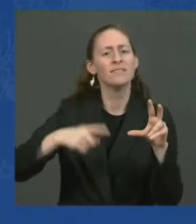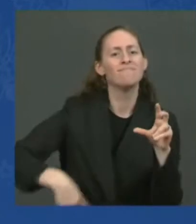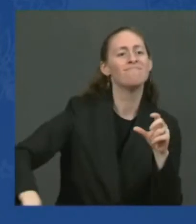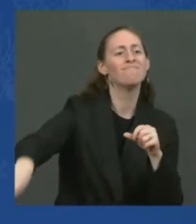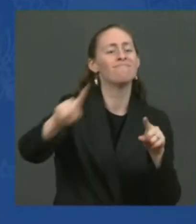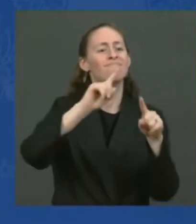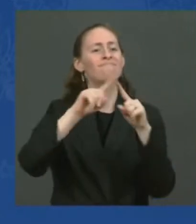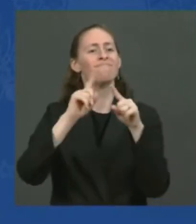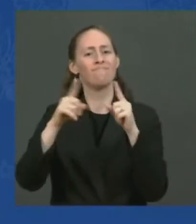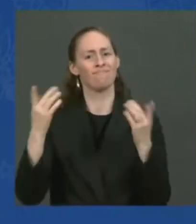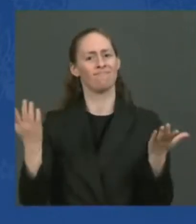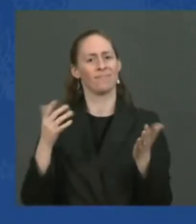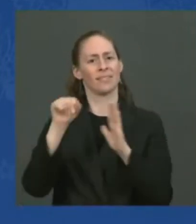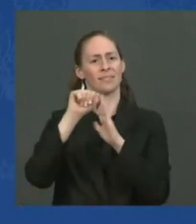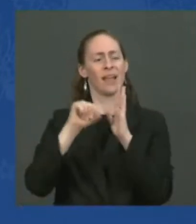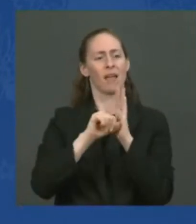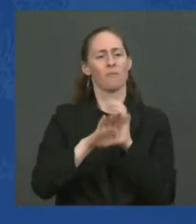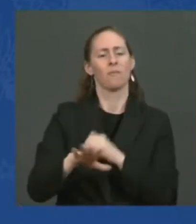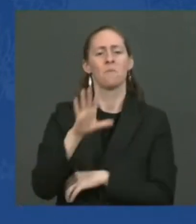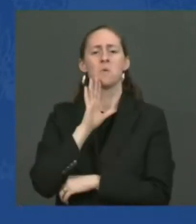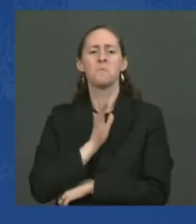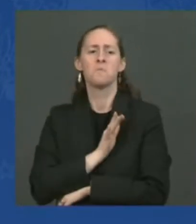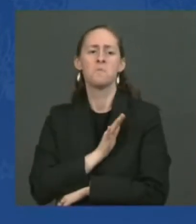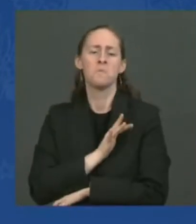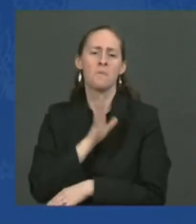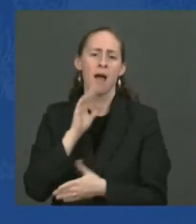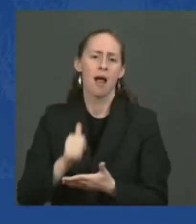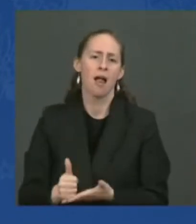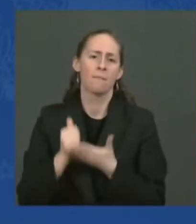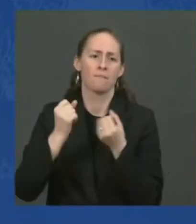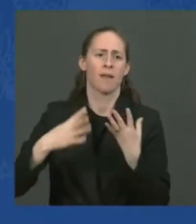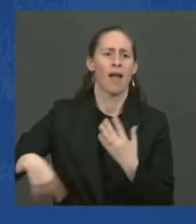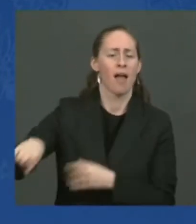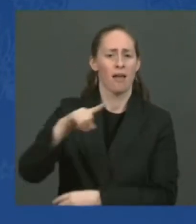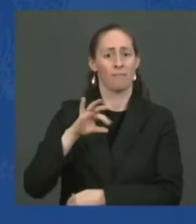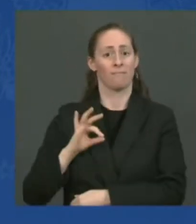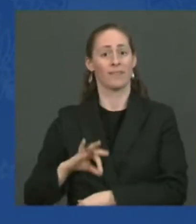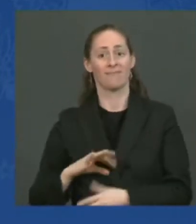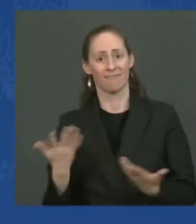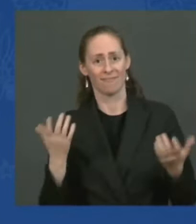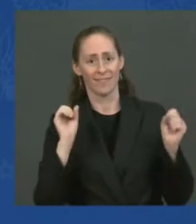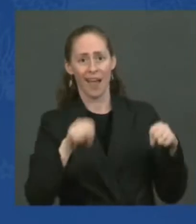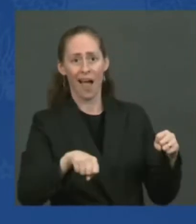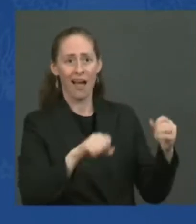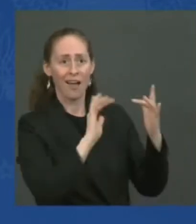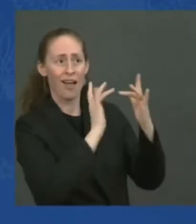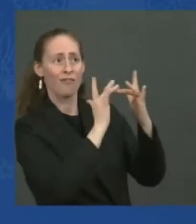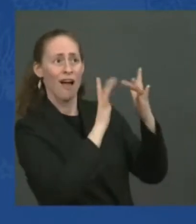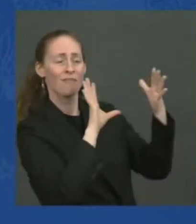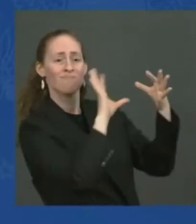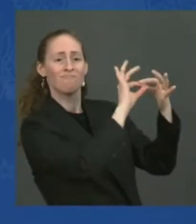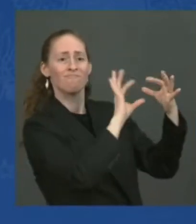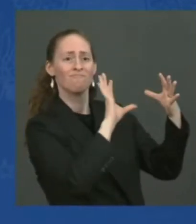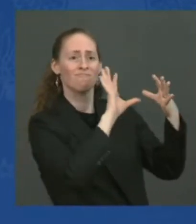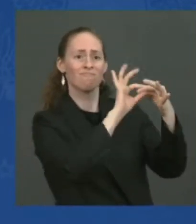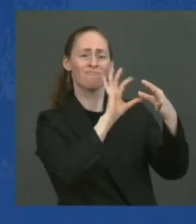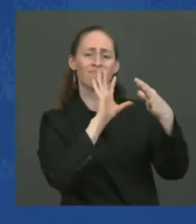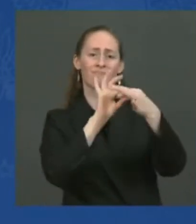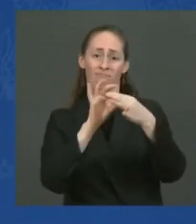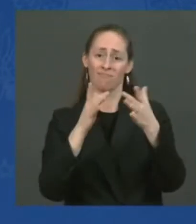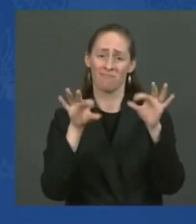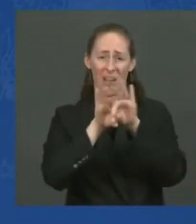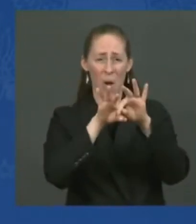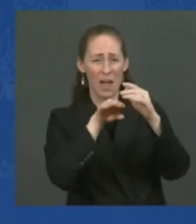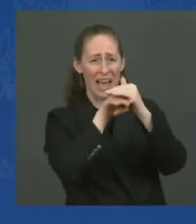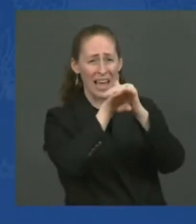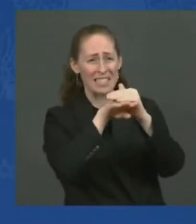will help everyone have access to this bill will help everyone have access to the internet that they